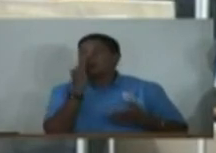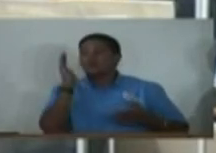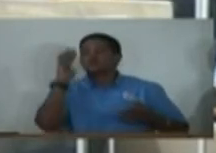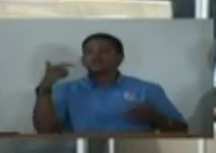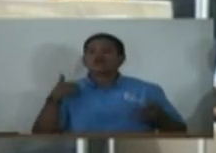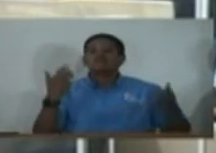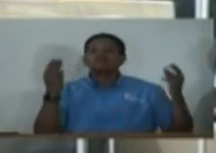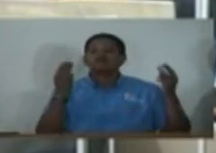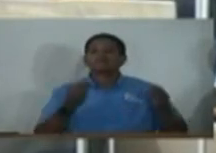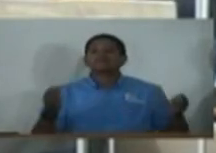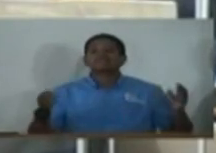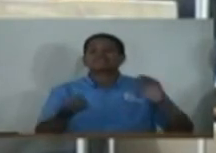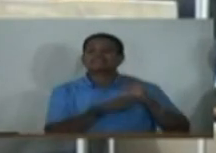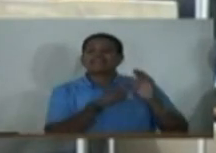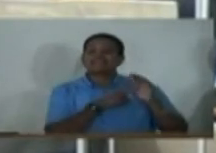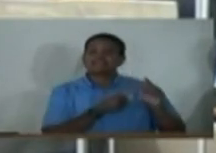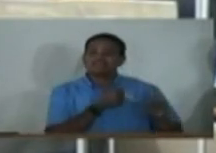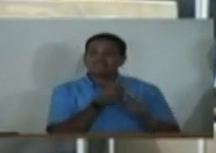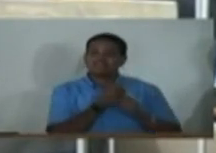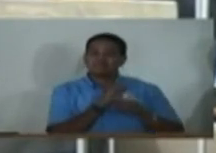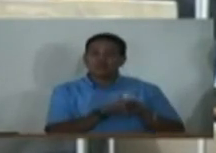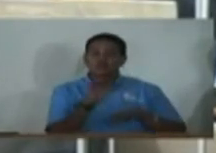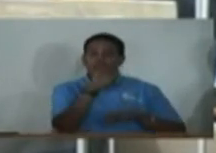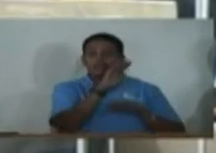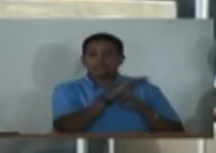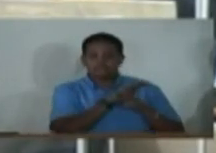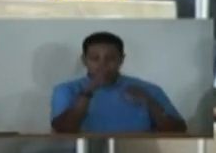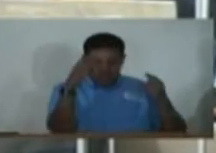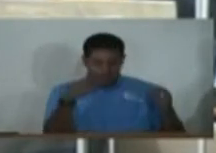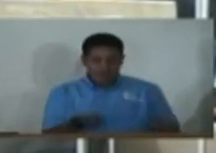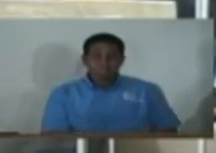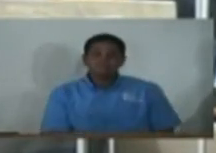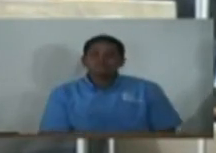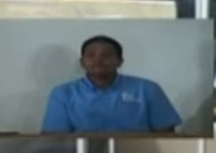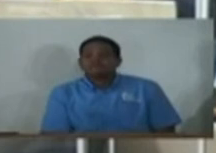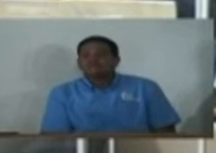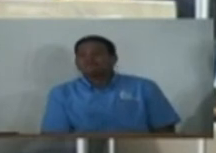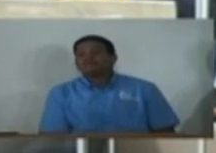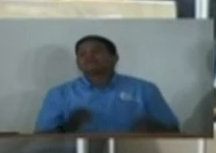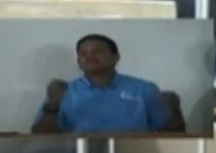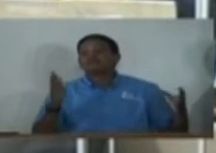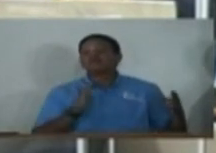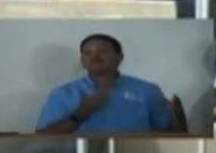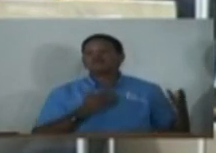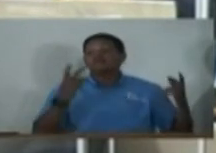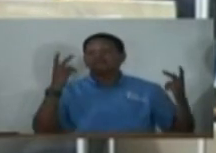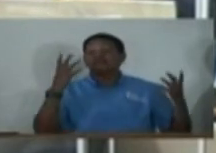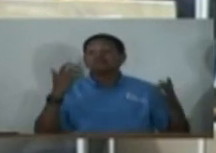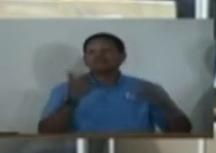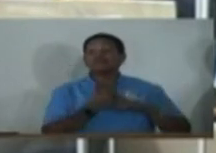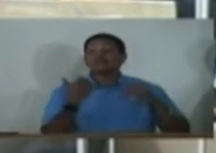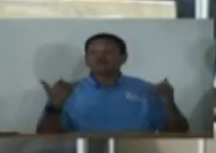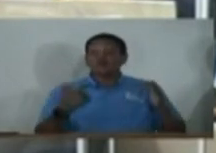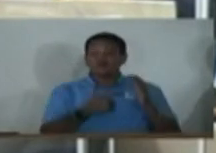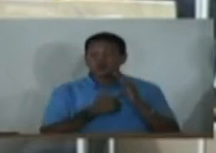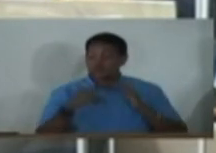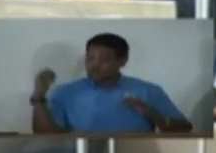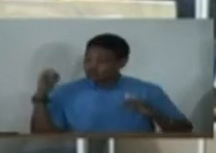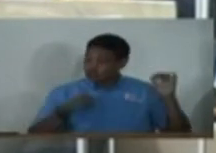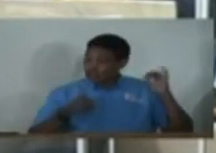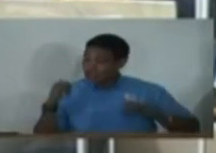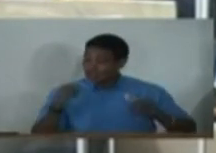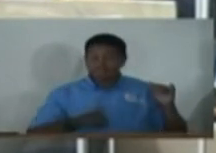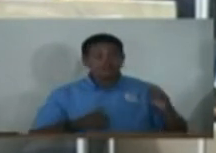material negative impact on their business. Many of our ministers are now required to travel and have been